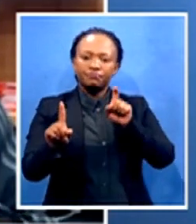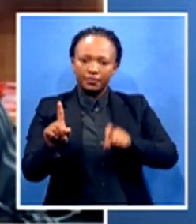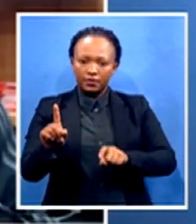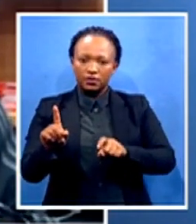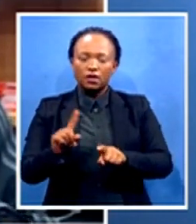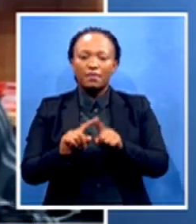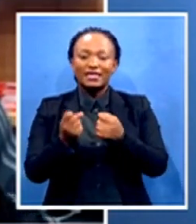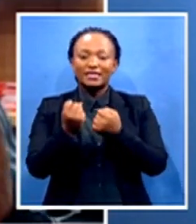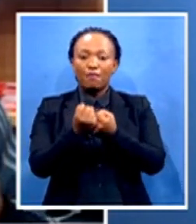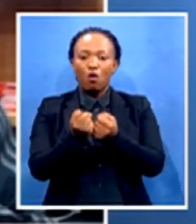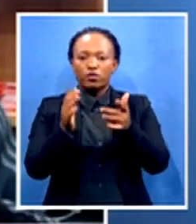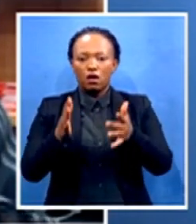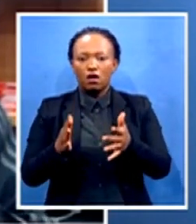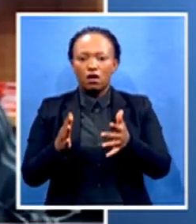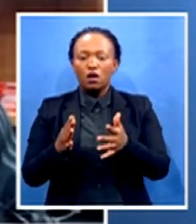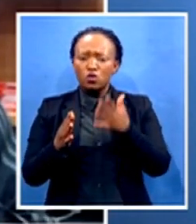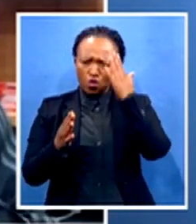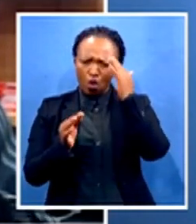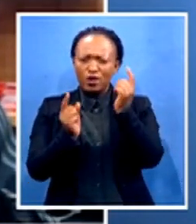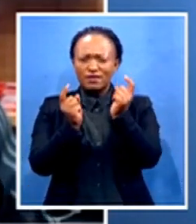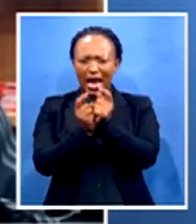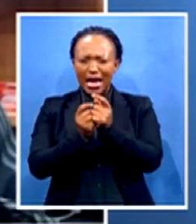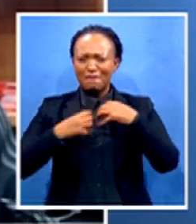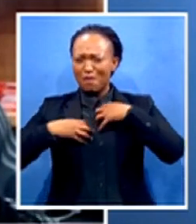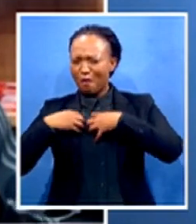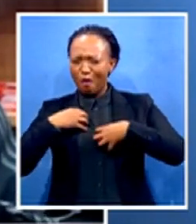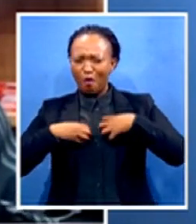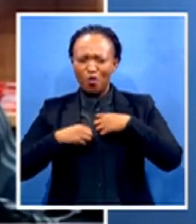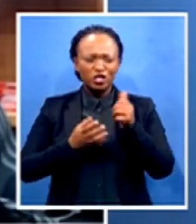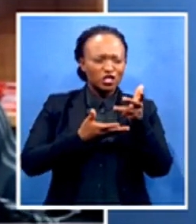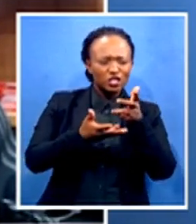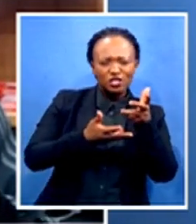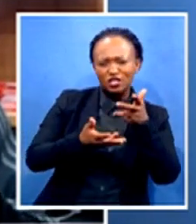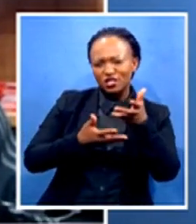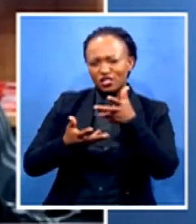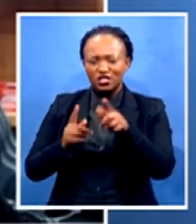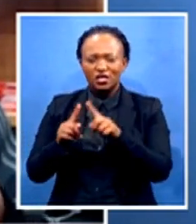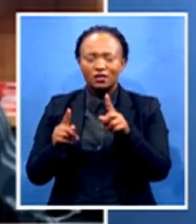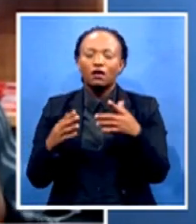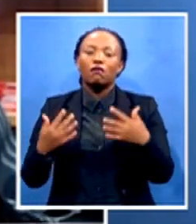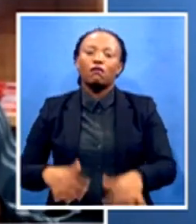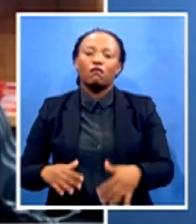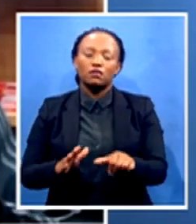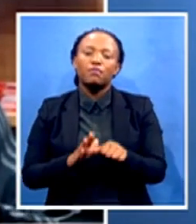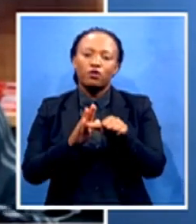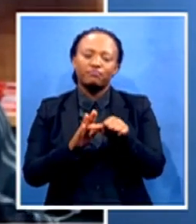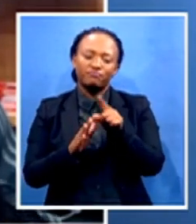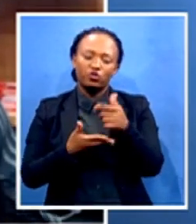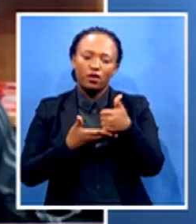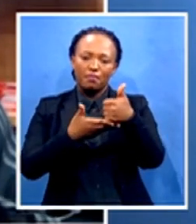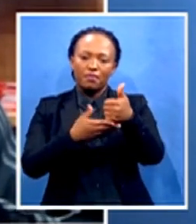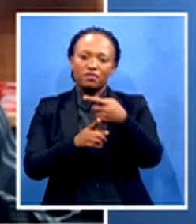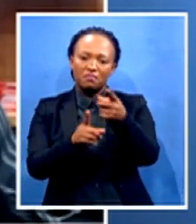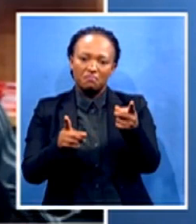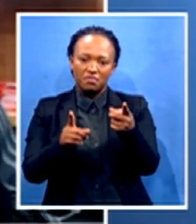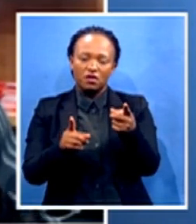emotions, discussion, talking. So therefore it's very important to assist them to understand that the state of mind, to say, I